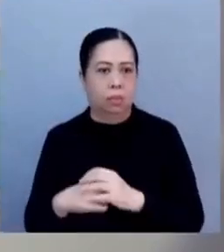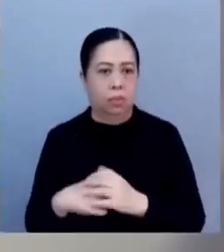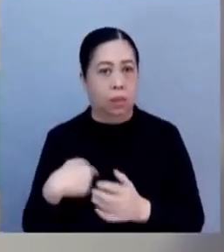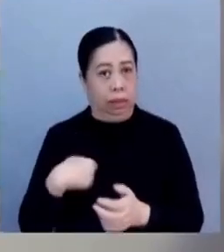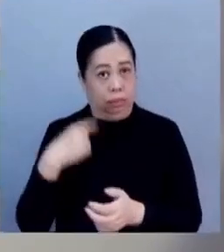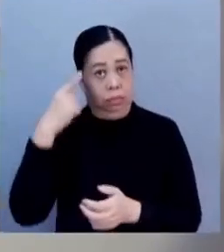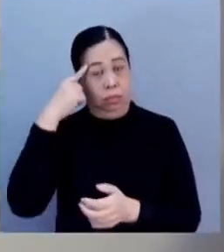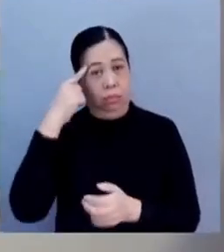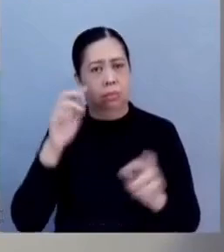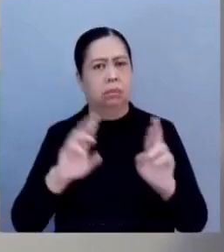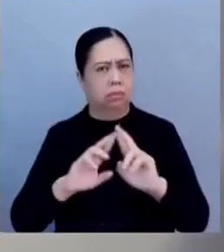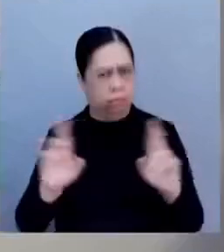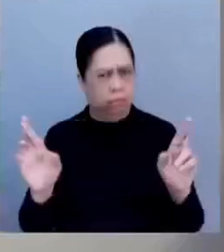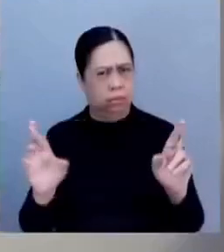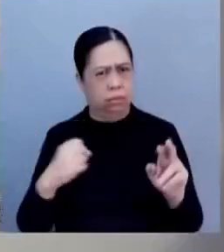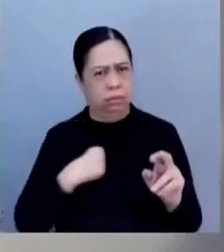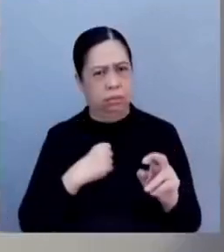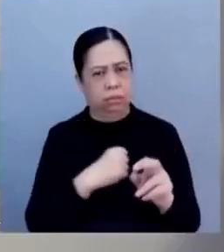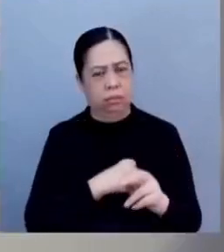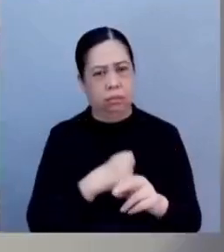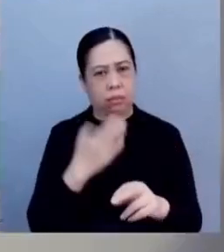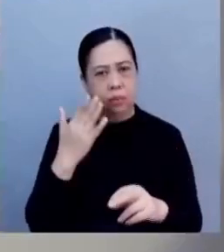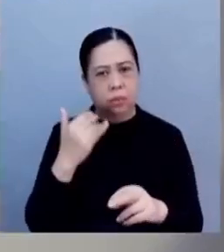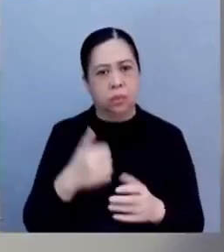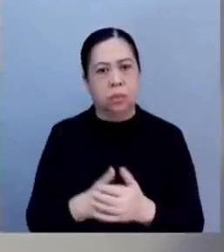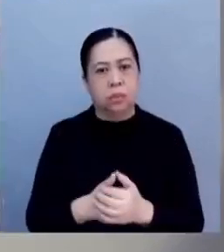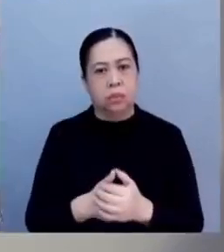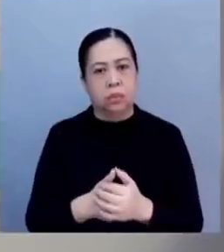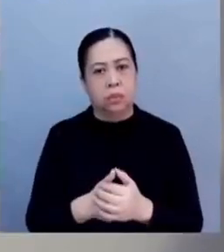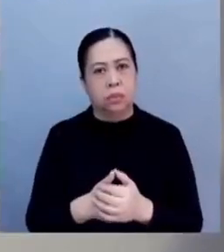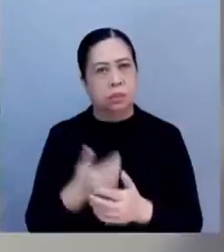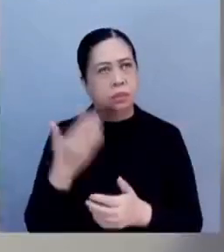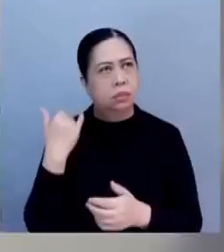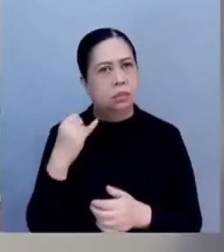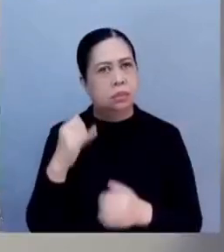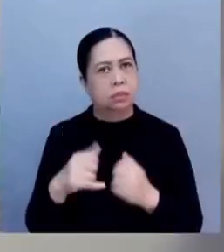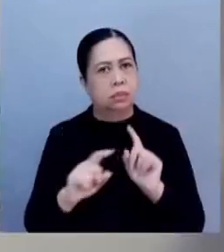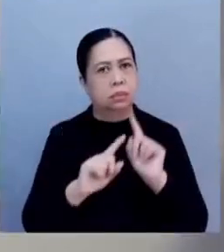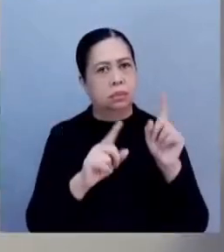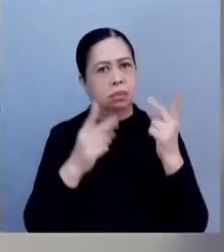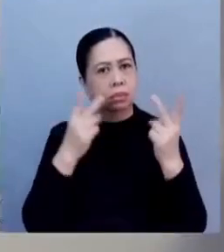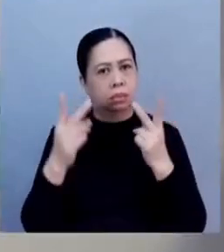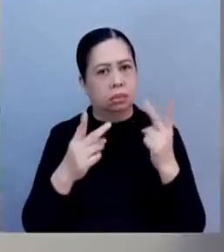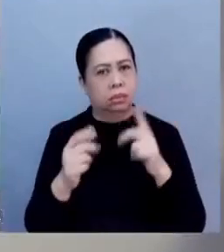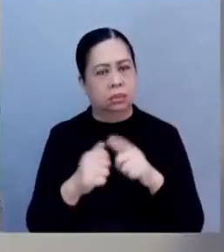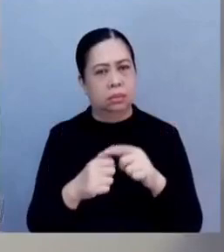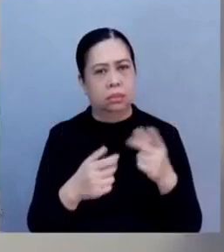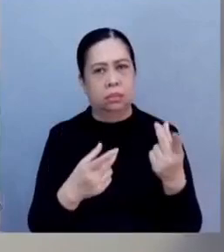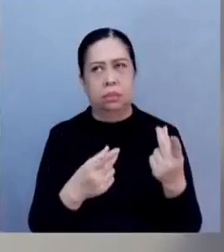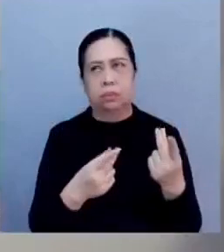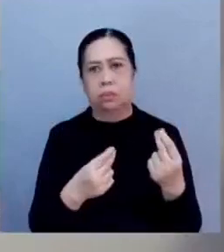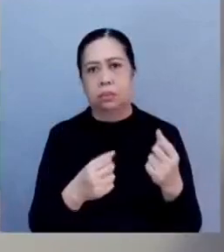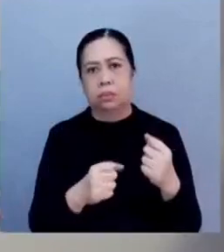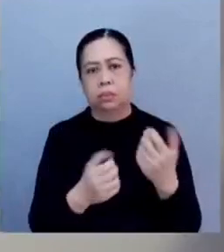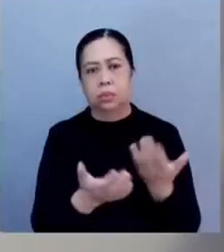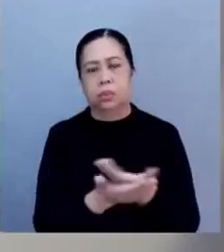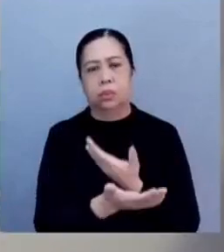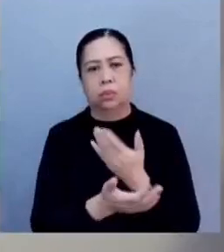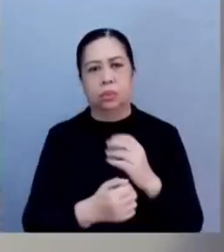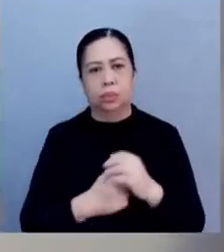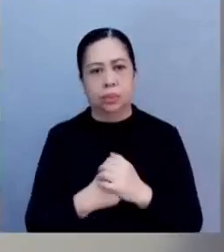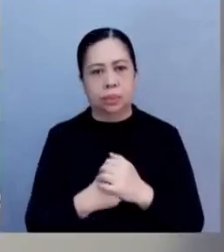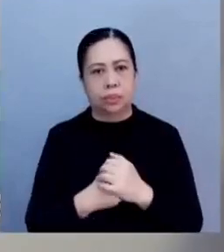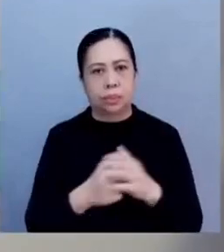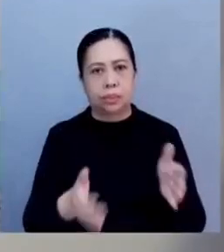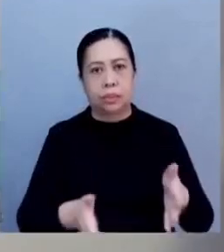naman, handa naman ng Senado dyan dahil nung huling pumasyal kami doon sa pinagagawang bagong